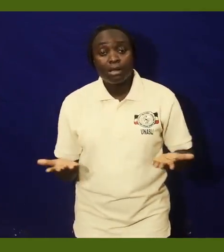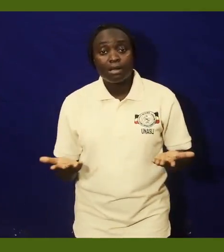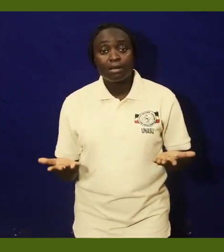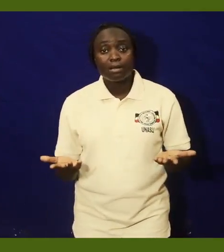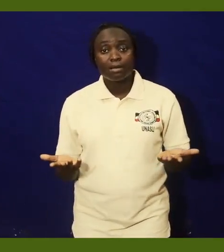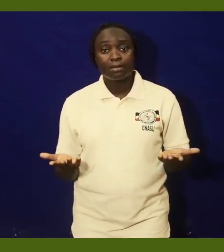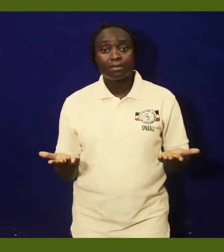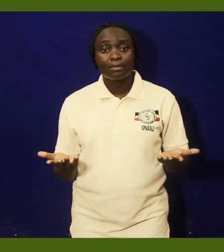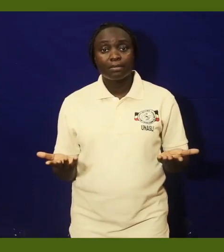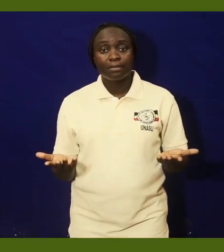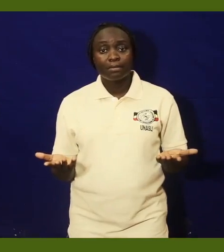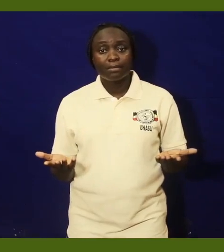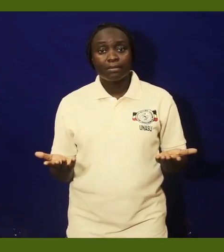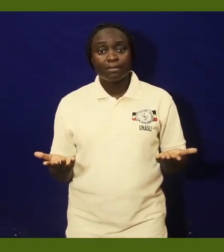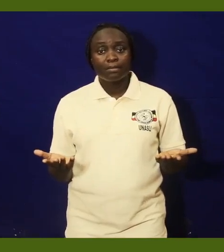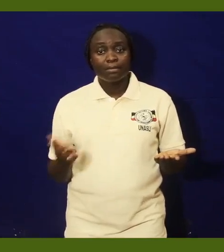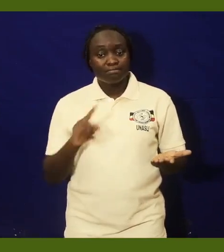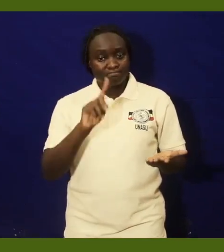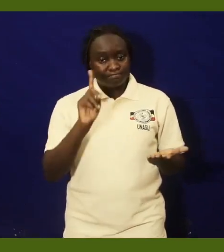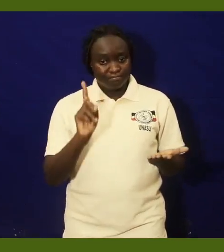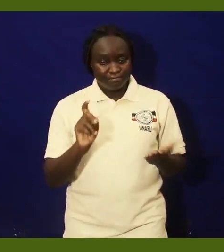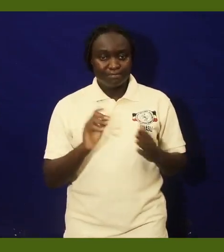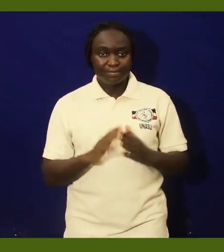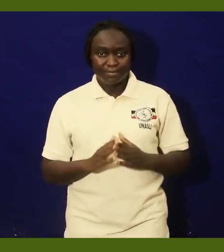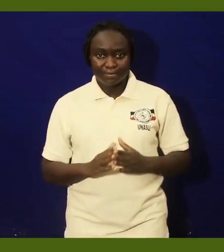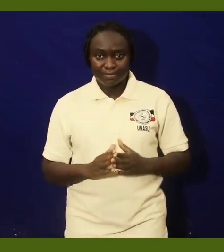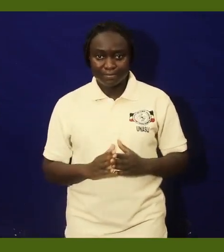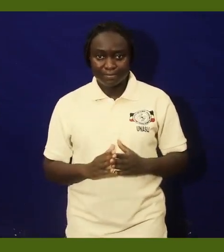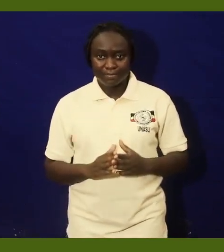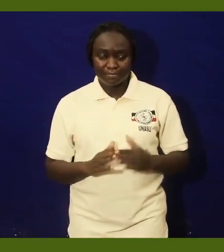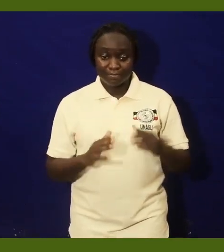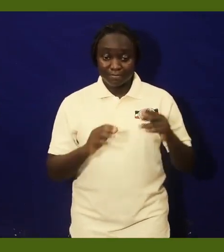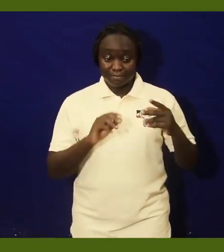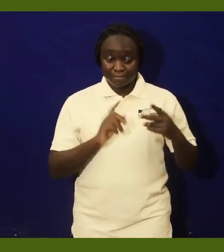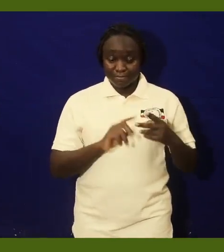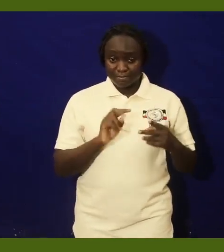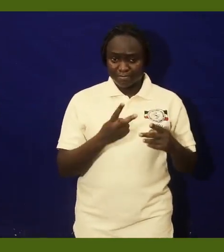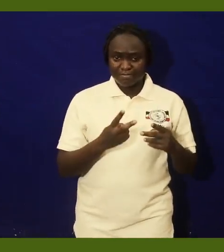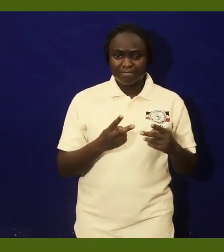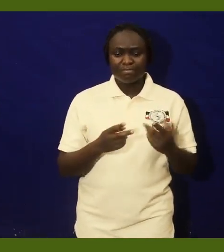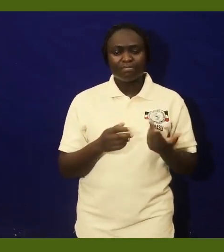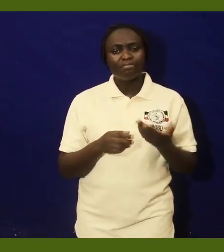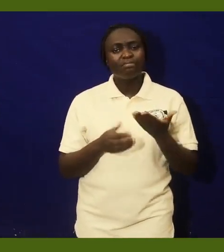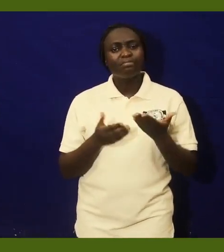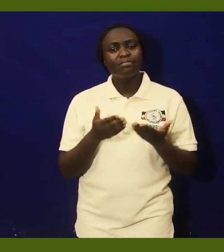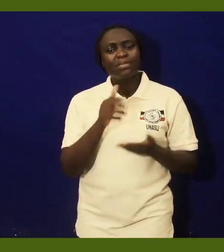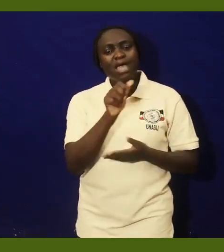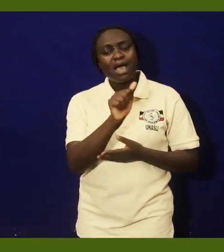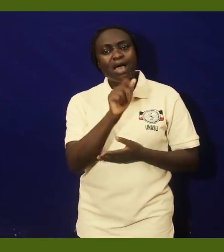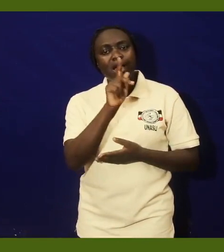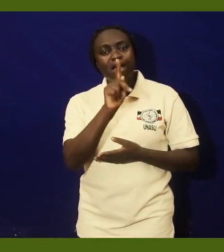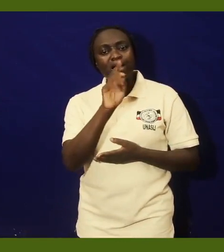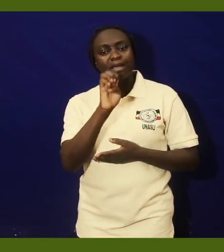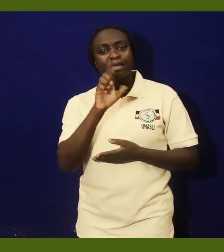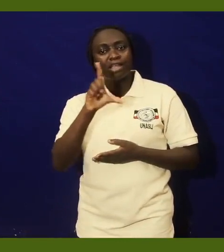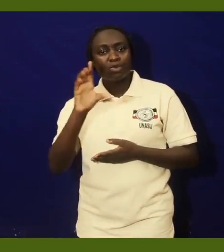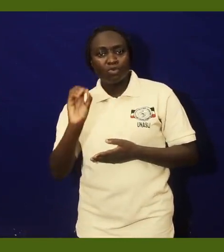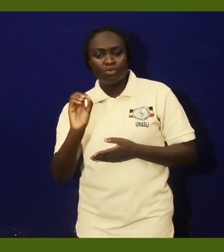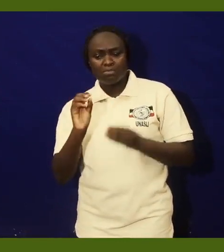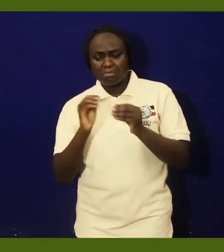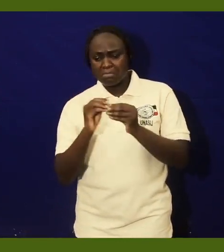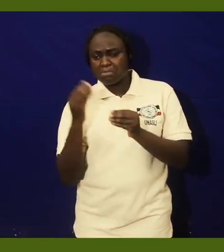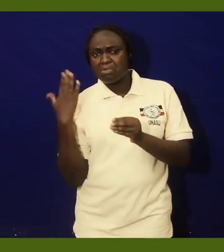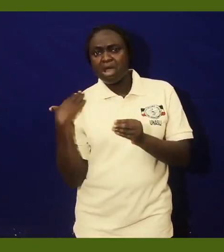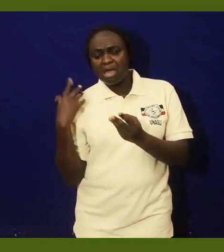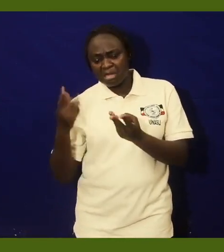How many brothers does Akelo